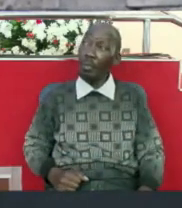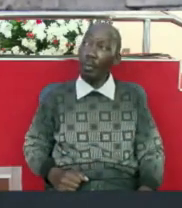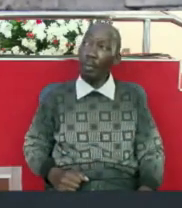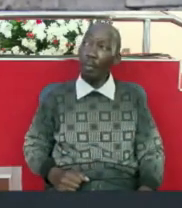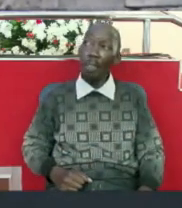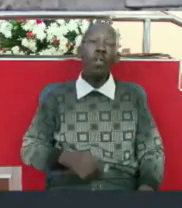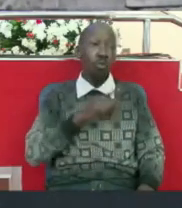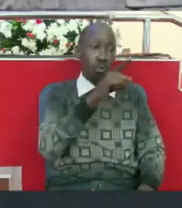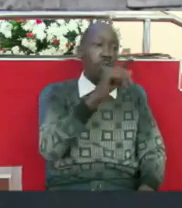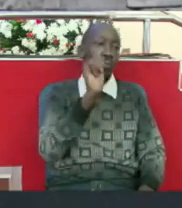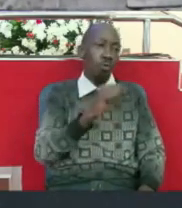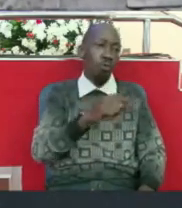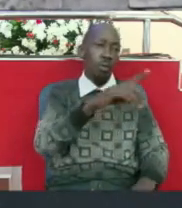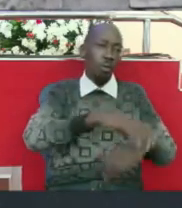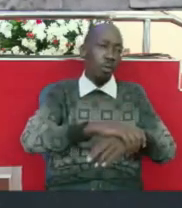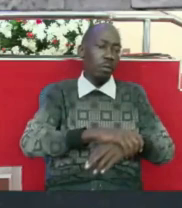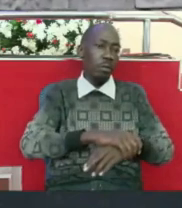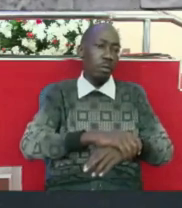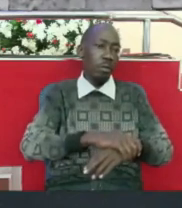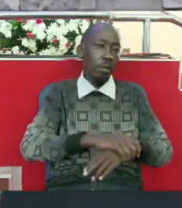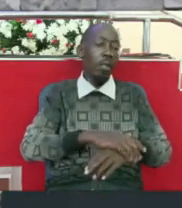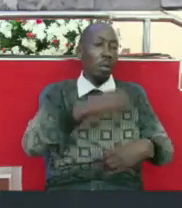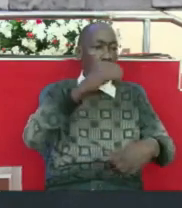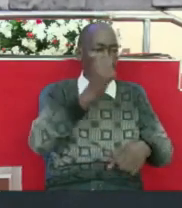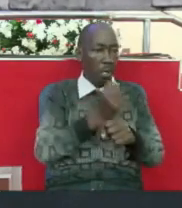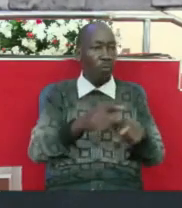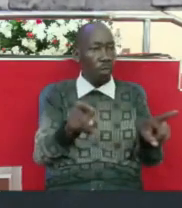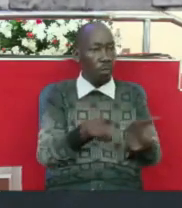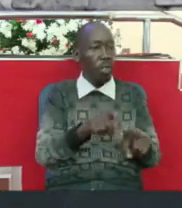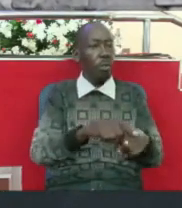you can have it. Made from the same stuff.